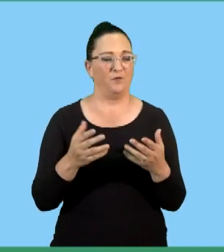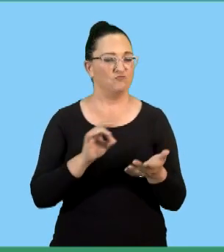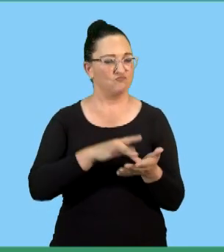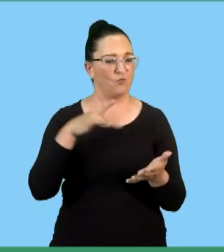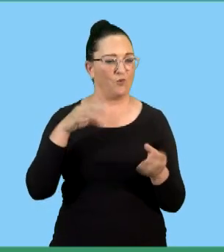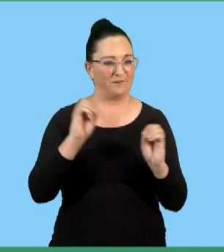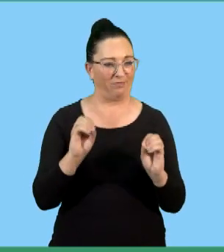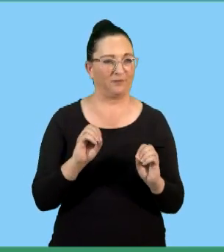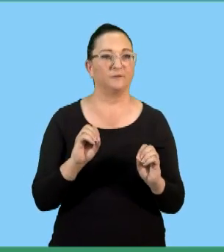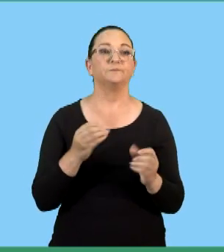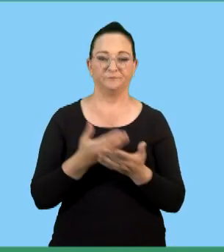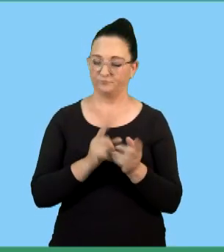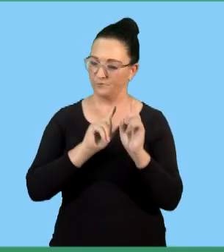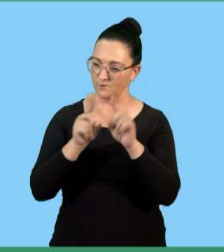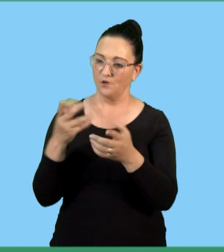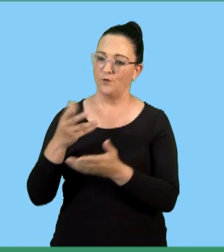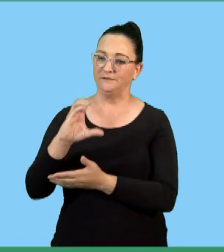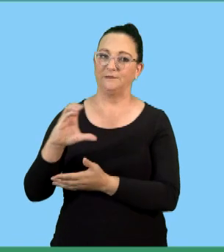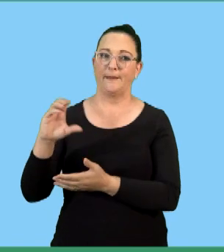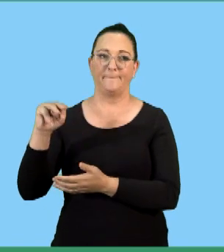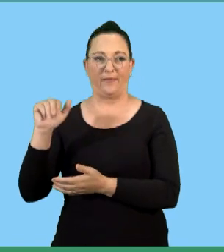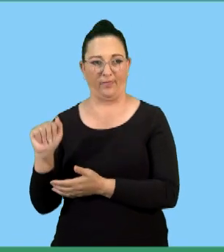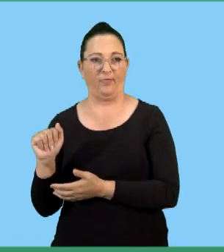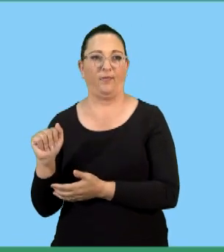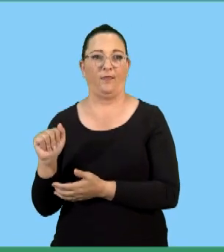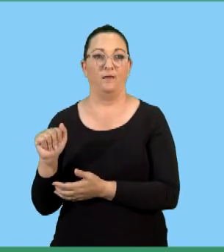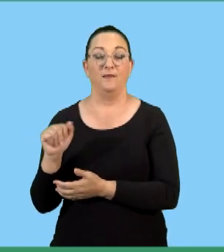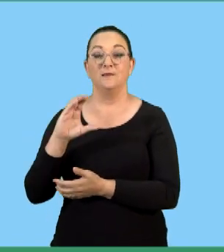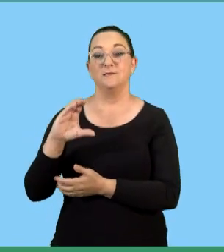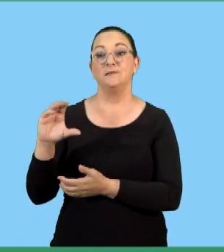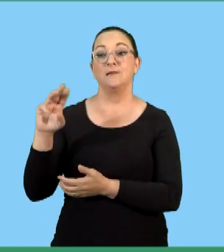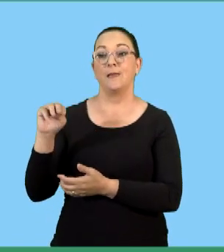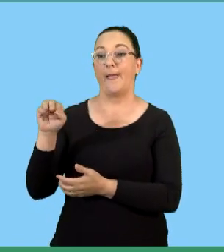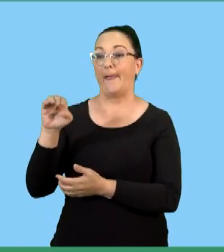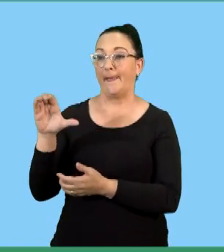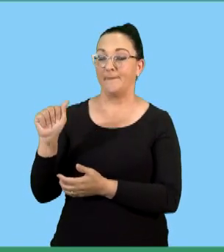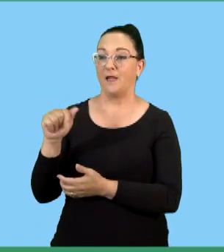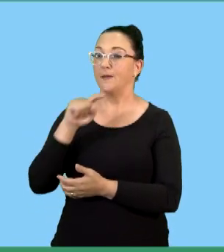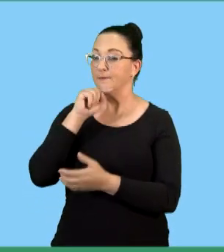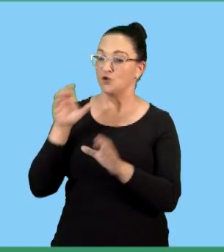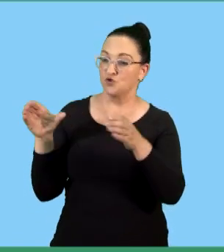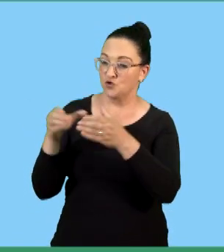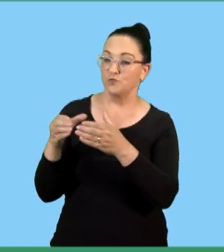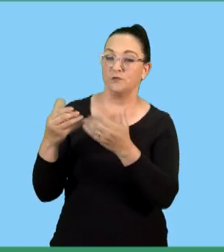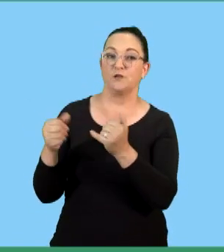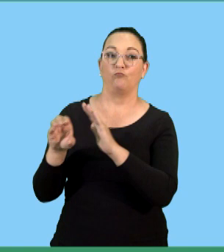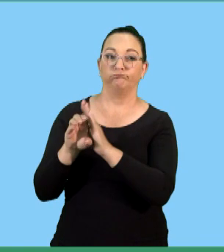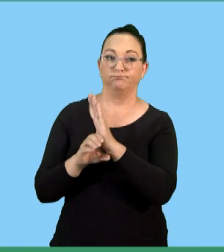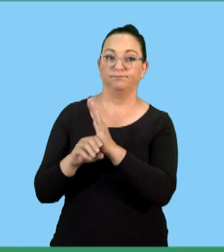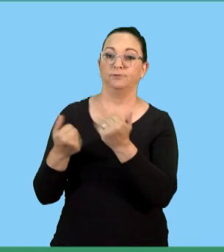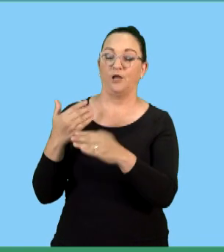workplace disputes to the CCMA. What is the CCMA? CCMA is a Commission for Conciliation, Mediation